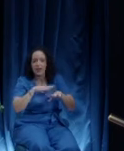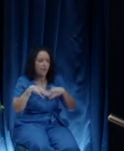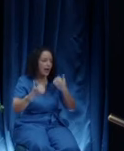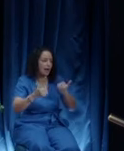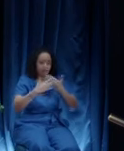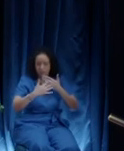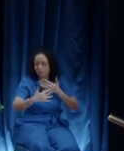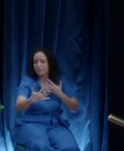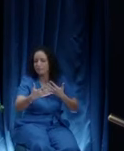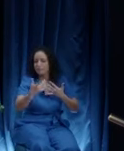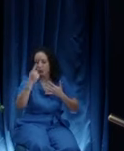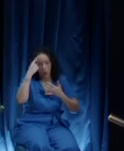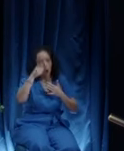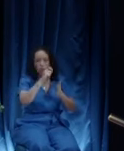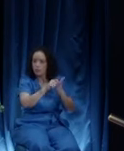write a book about them.